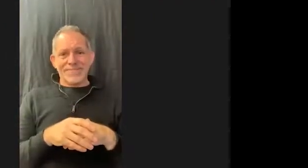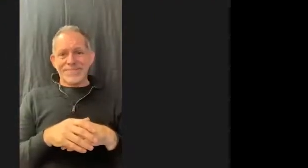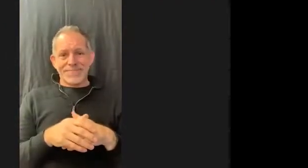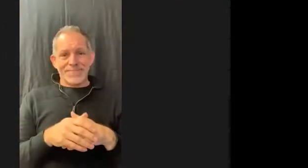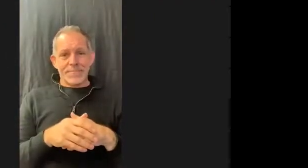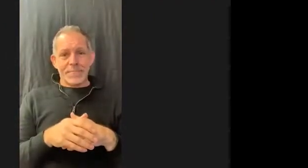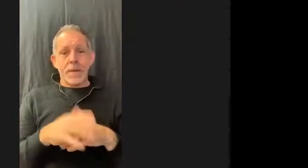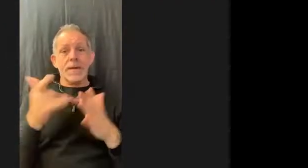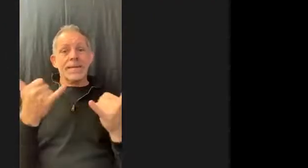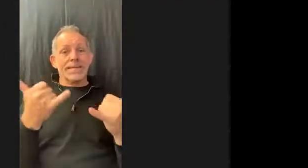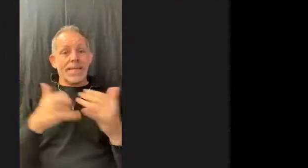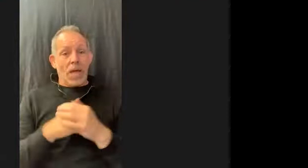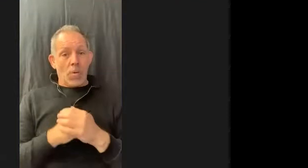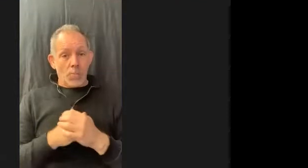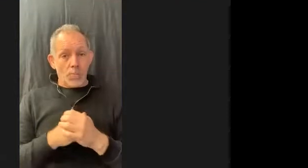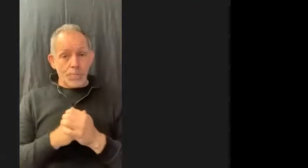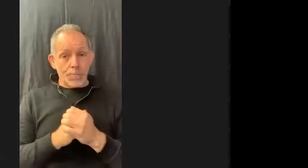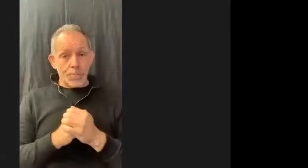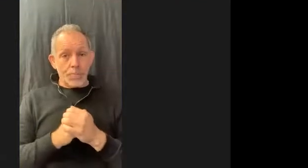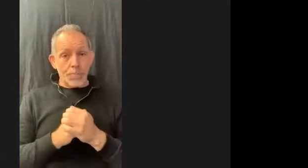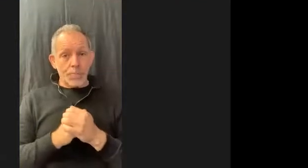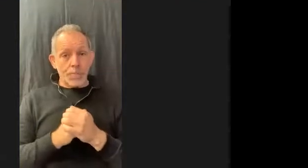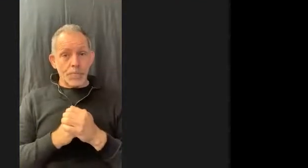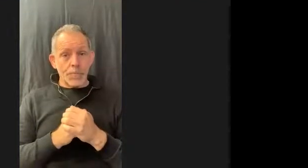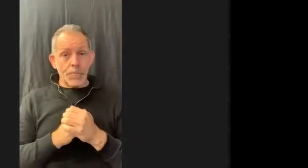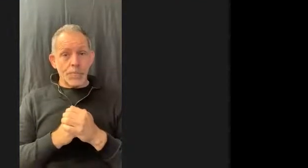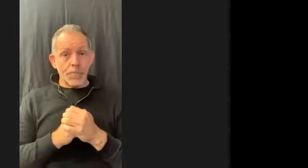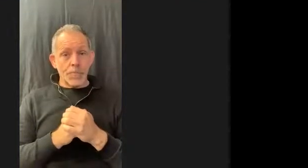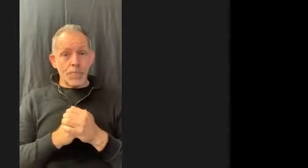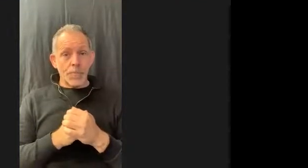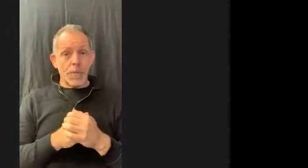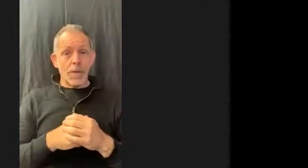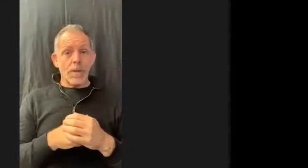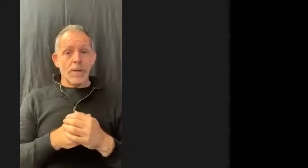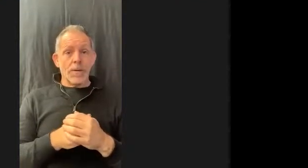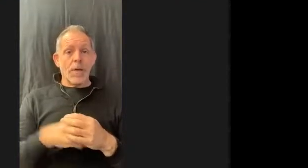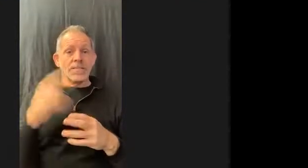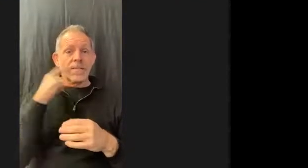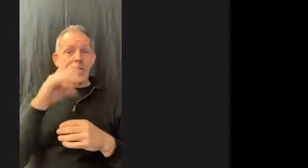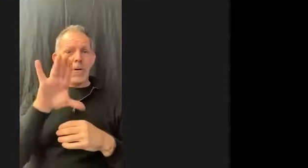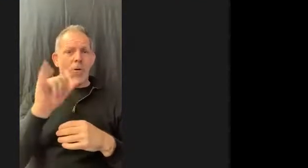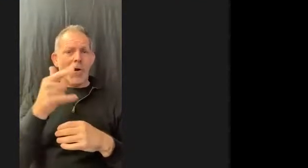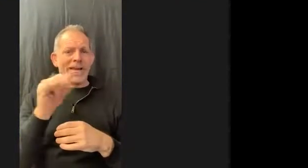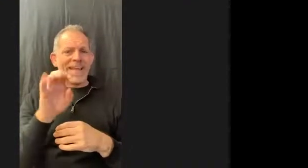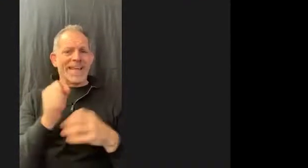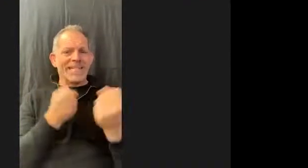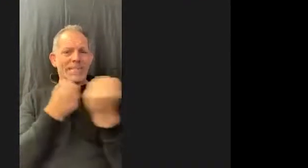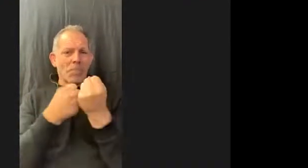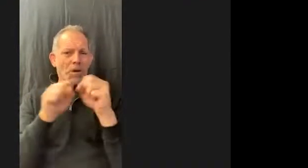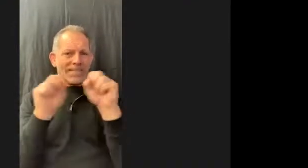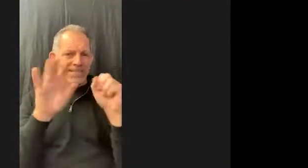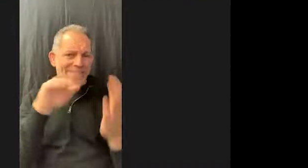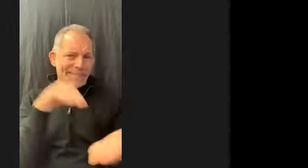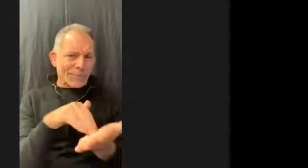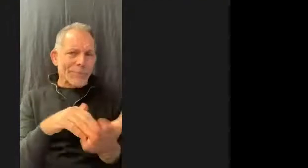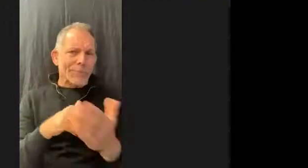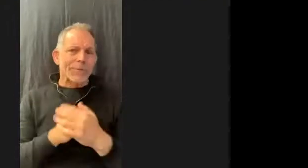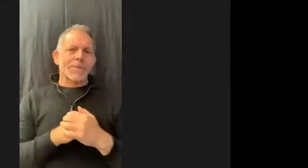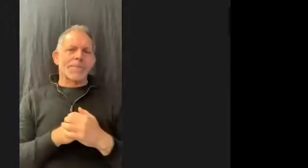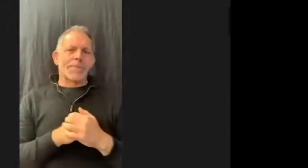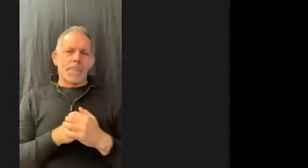Center. Community partners will provide one-stop services at the Carnegie Employment Support Services Center in the Carnegie Library there in